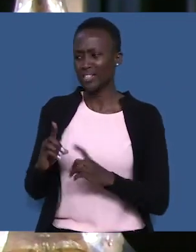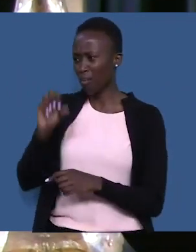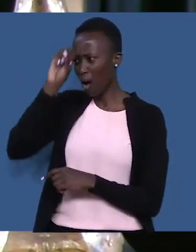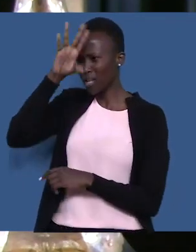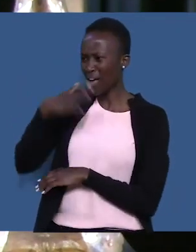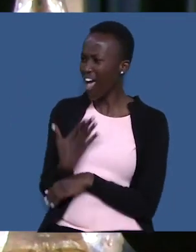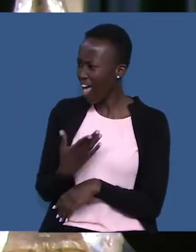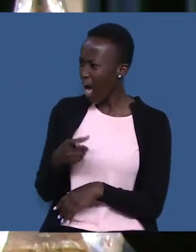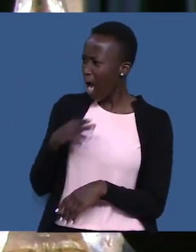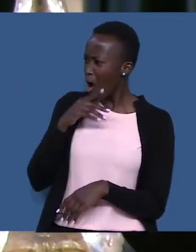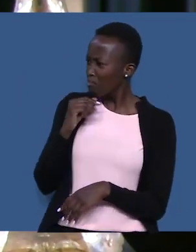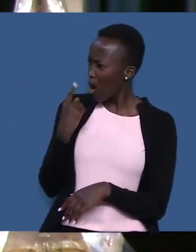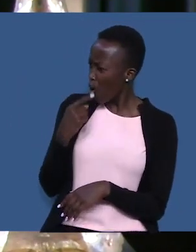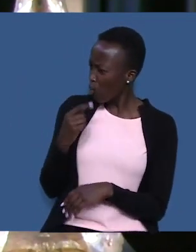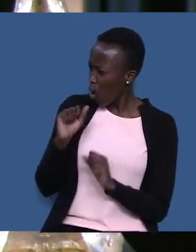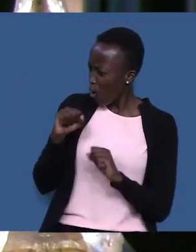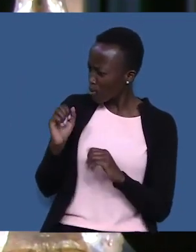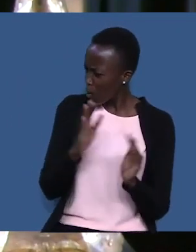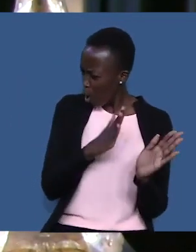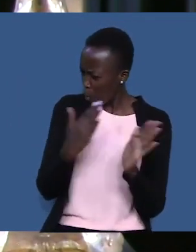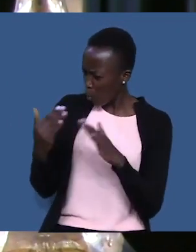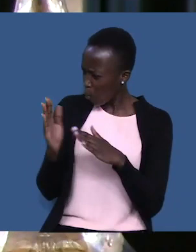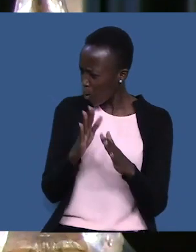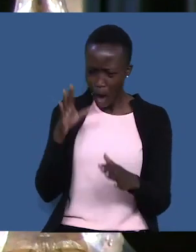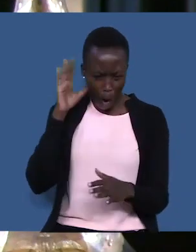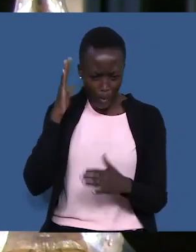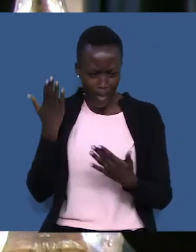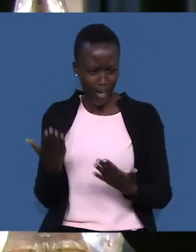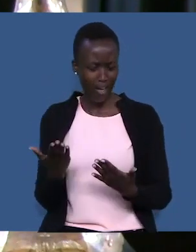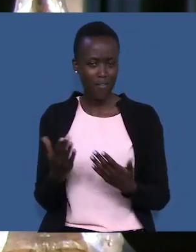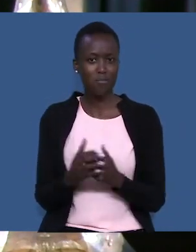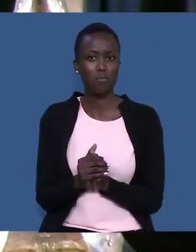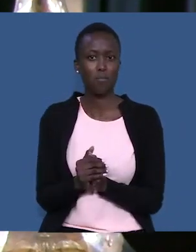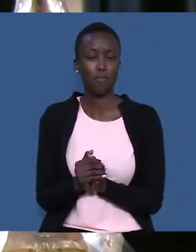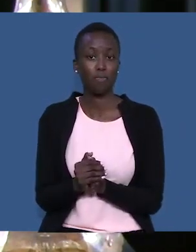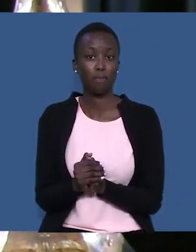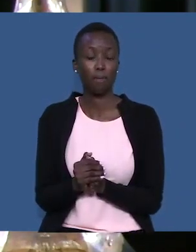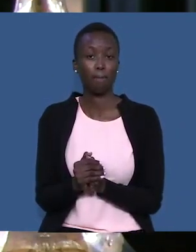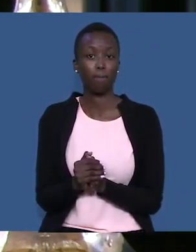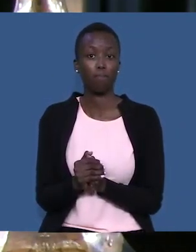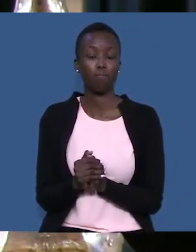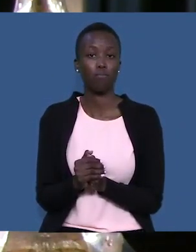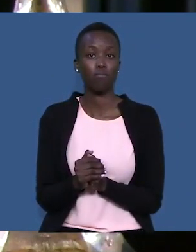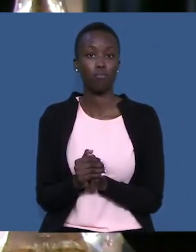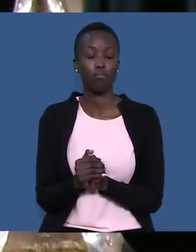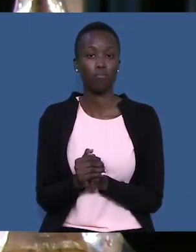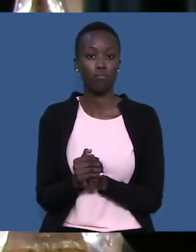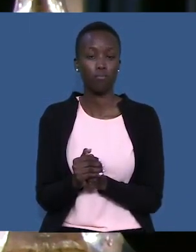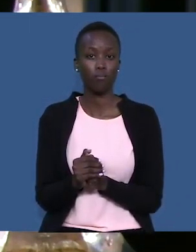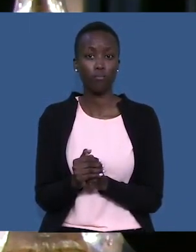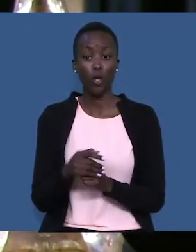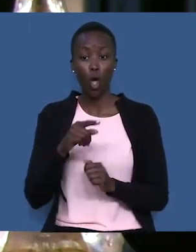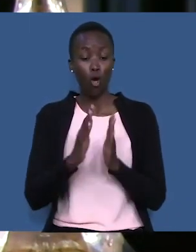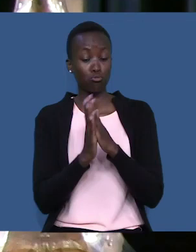said, "What manner of man is this, that the winds and the sea obey him?" The technical aspect of that